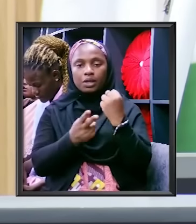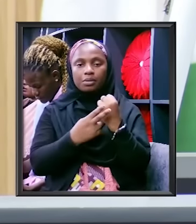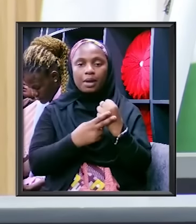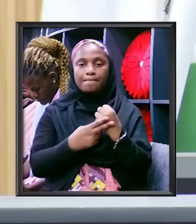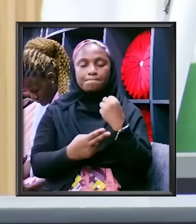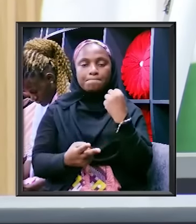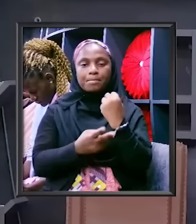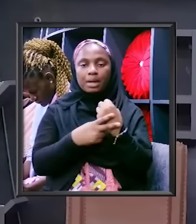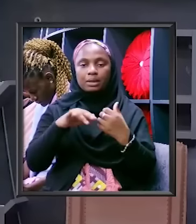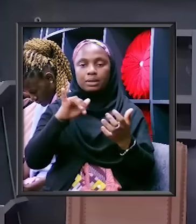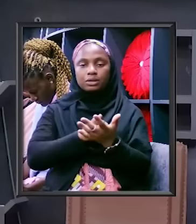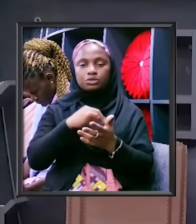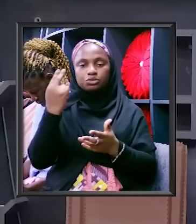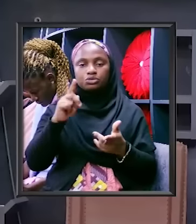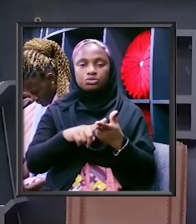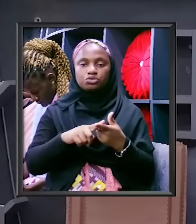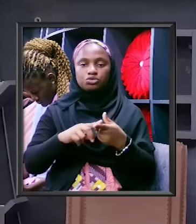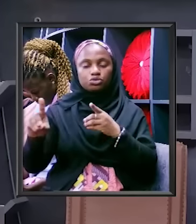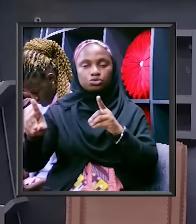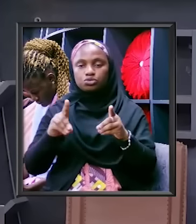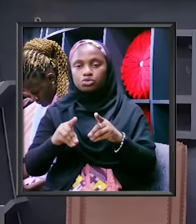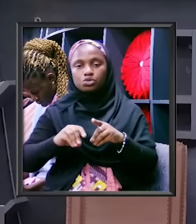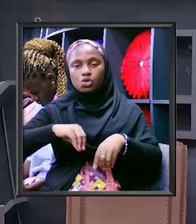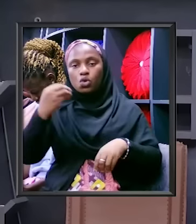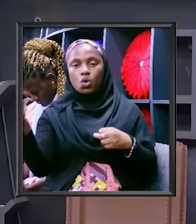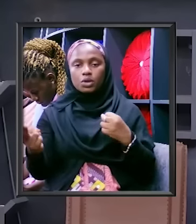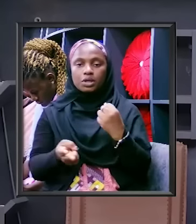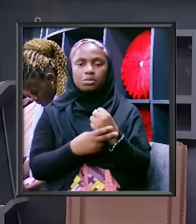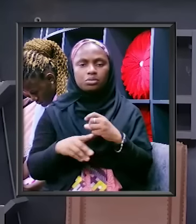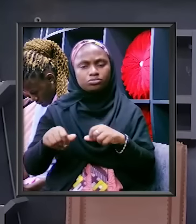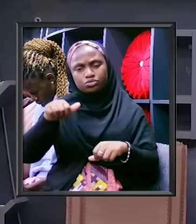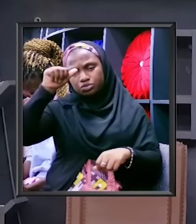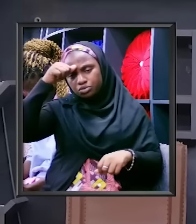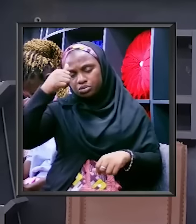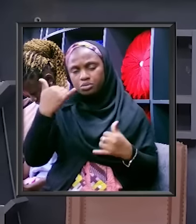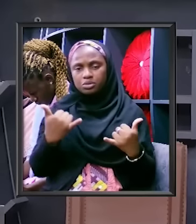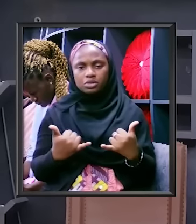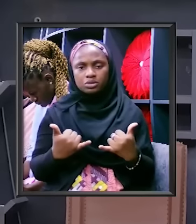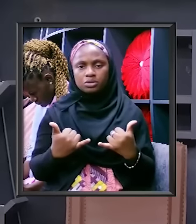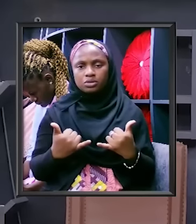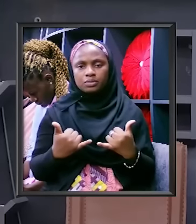they regulate other banks. Ogaranya, you remember now? Yes, now, sir.